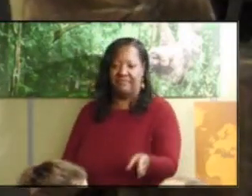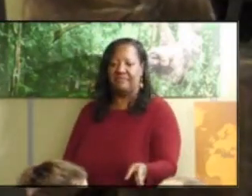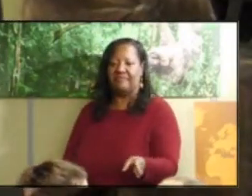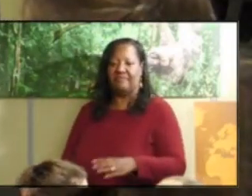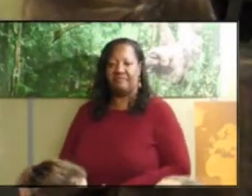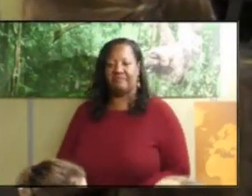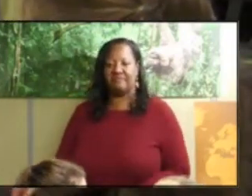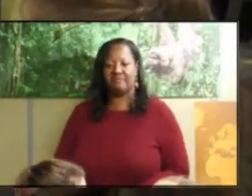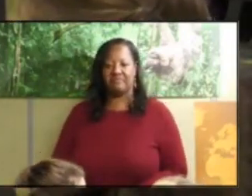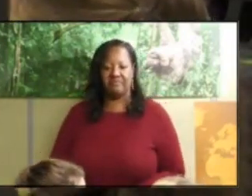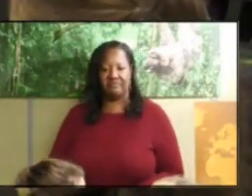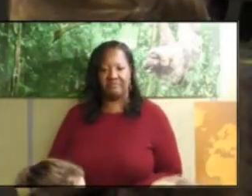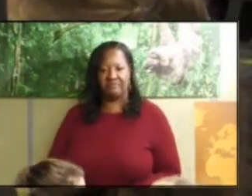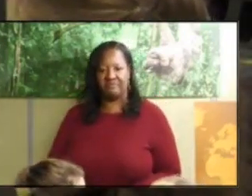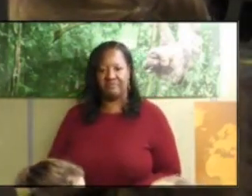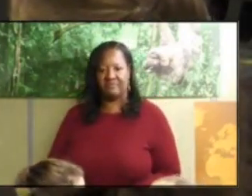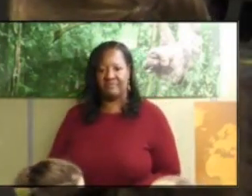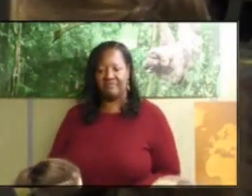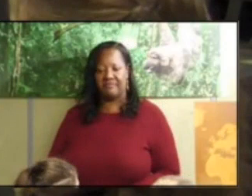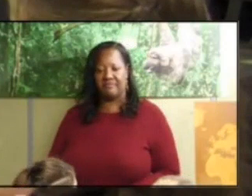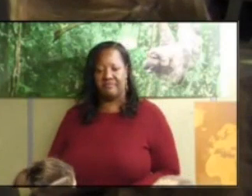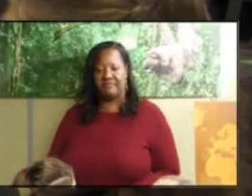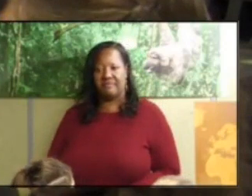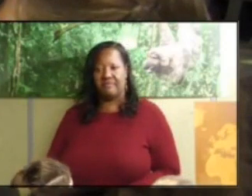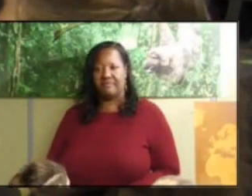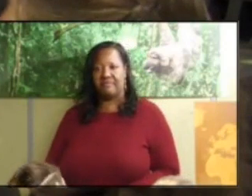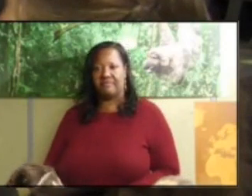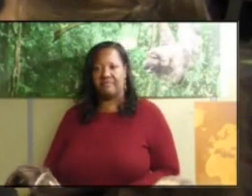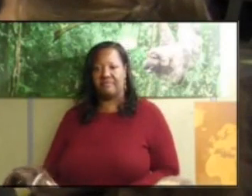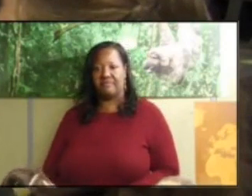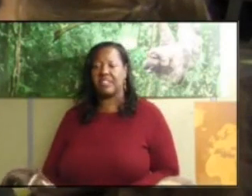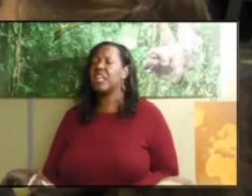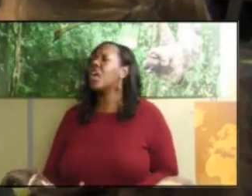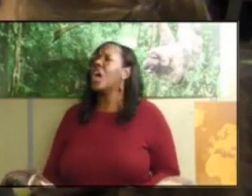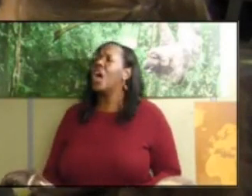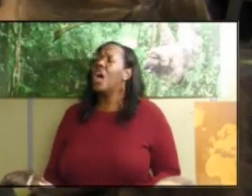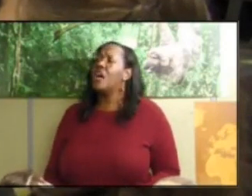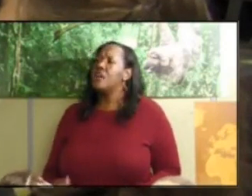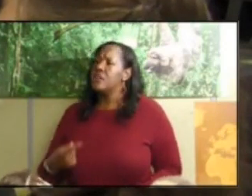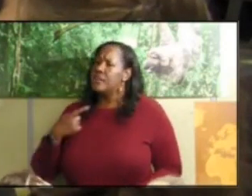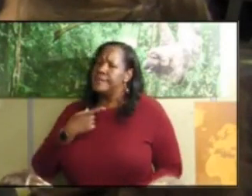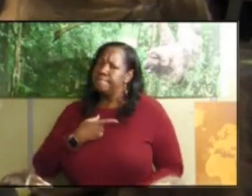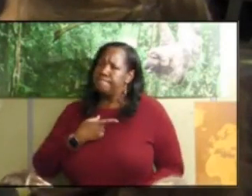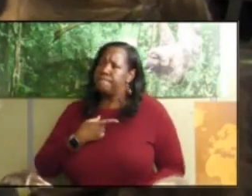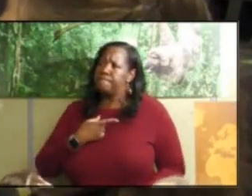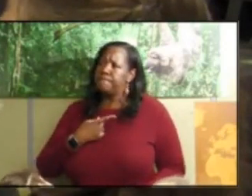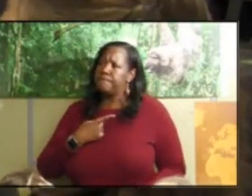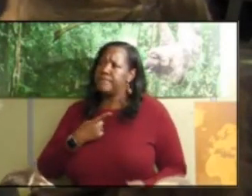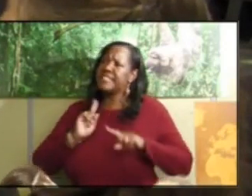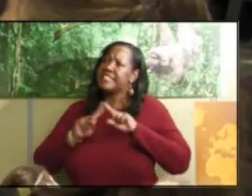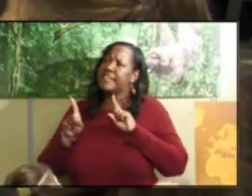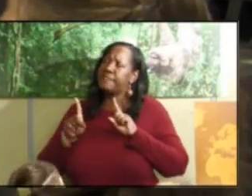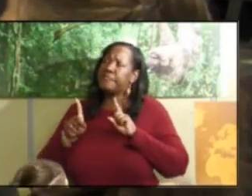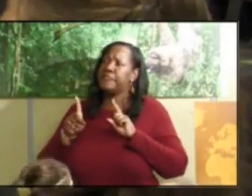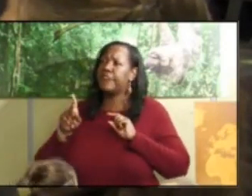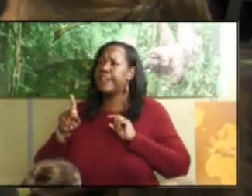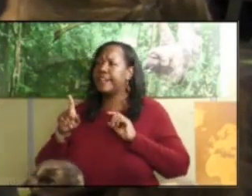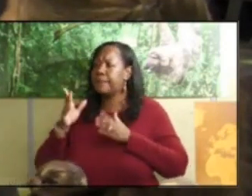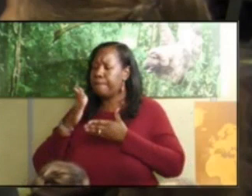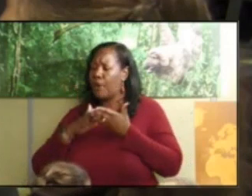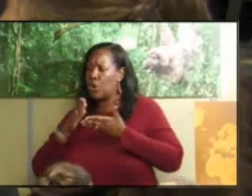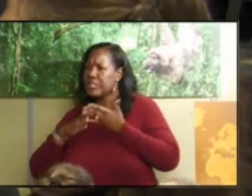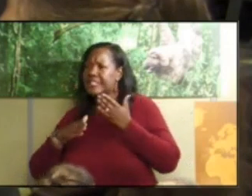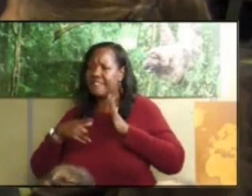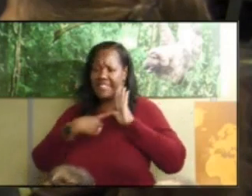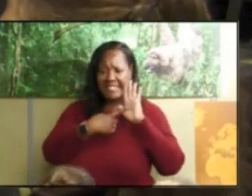So I was just wondering how much consideration you put into how the different elements of the exhibit will work together. Is